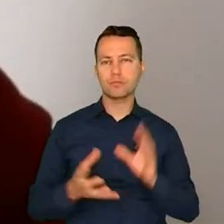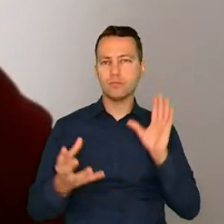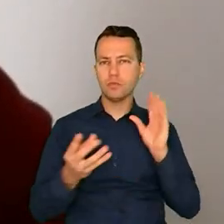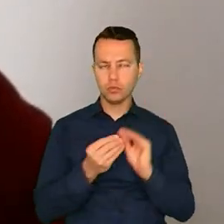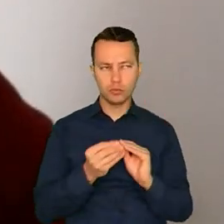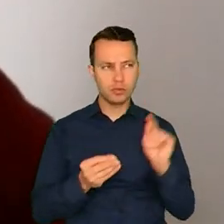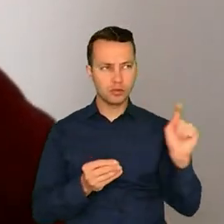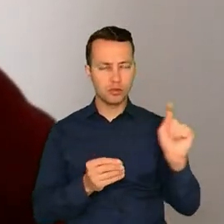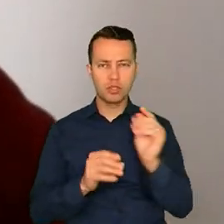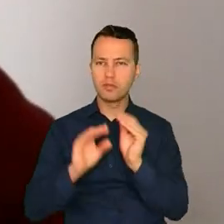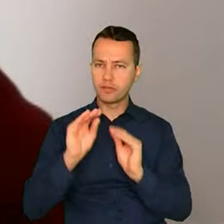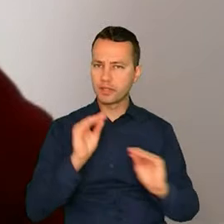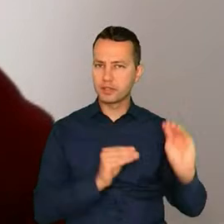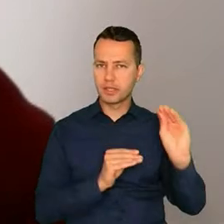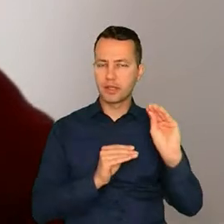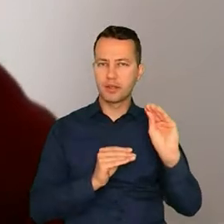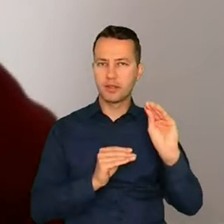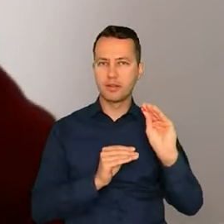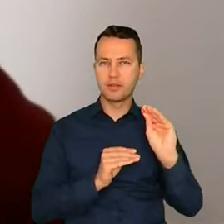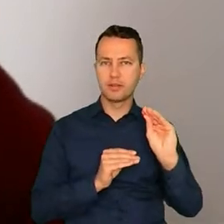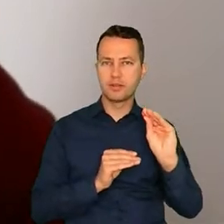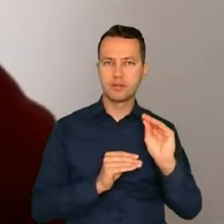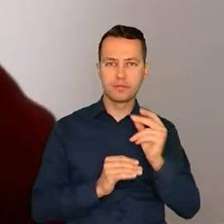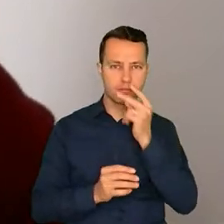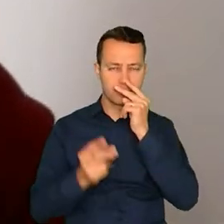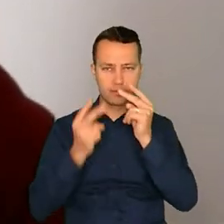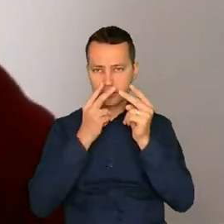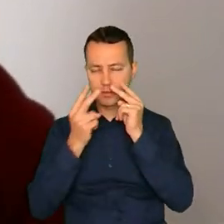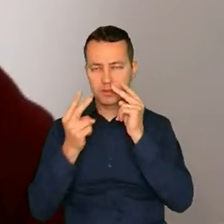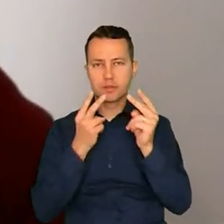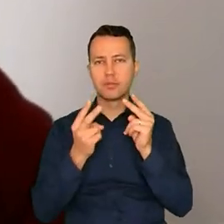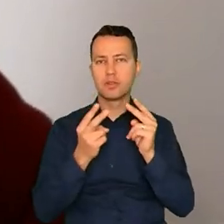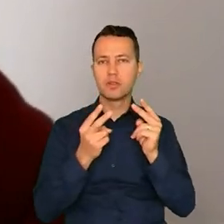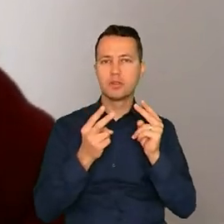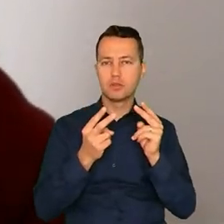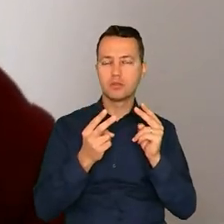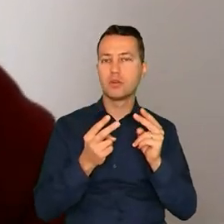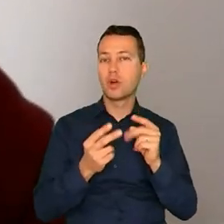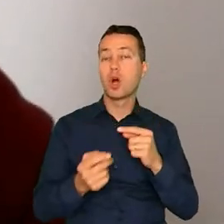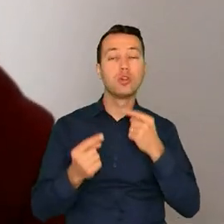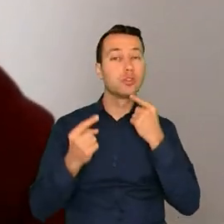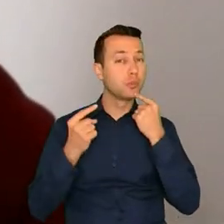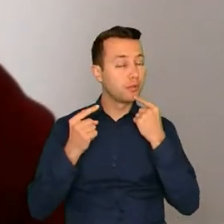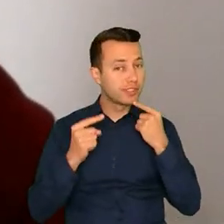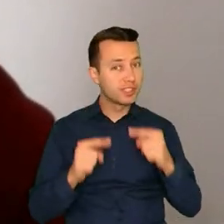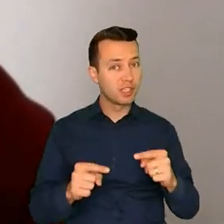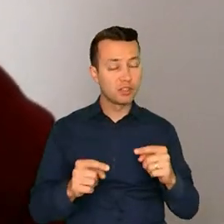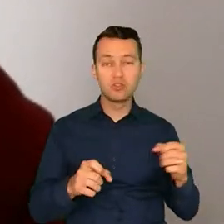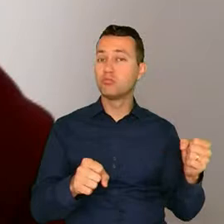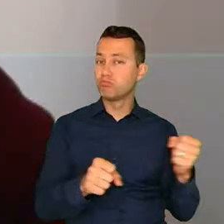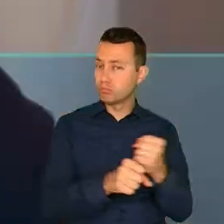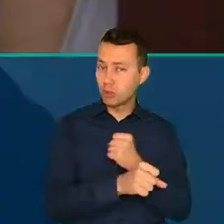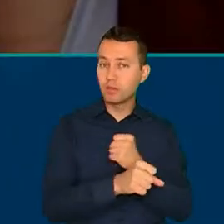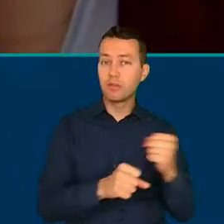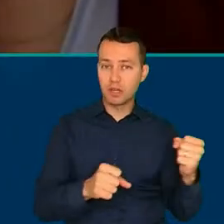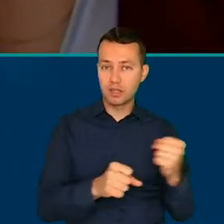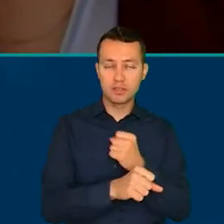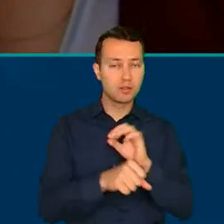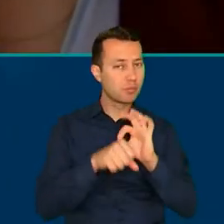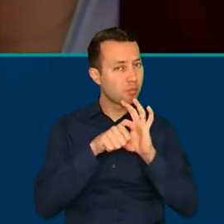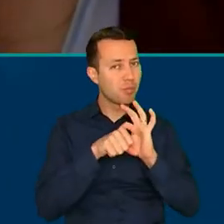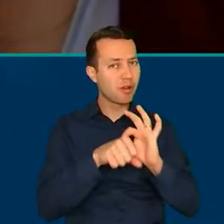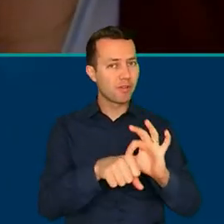business conduct, implementation of ESG risk management frameworks leads to better commercial performance as